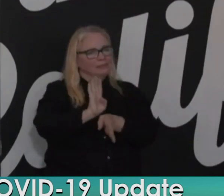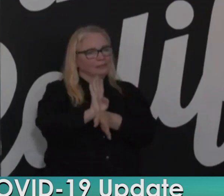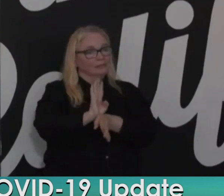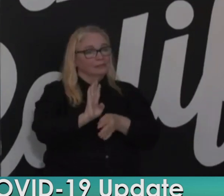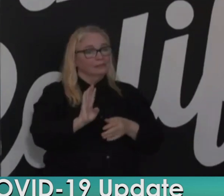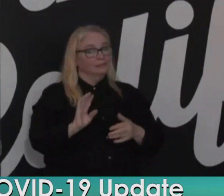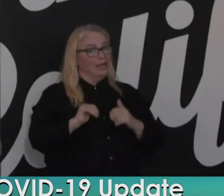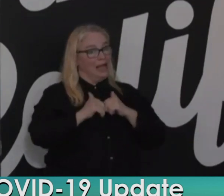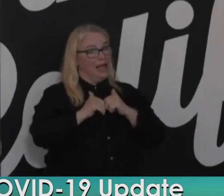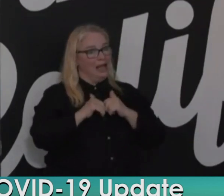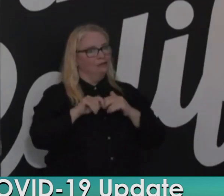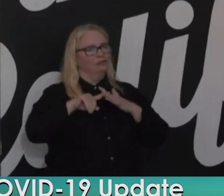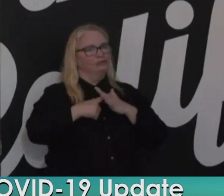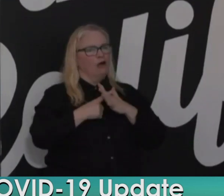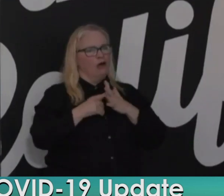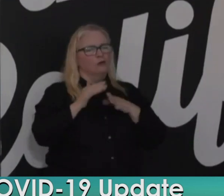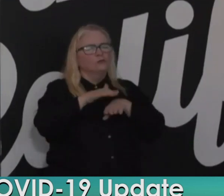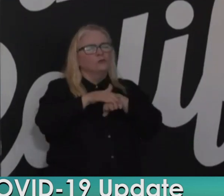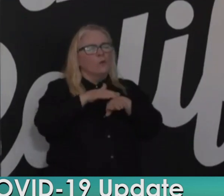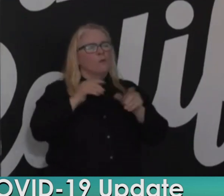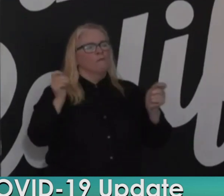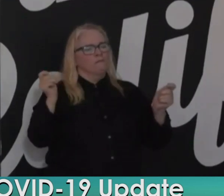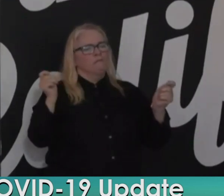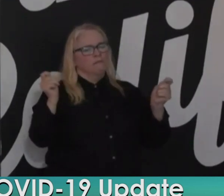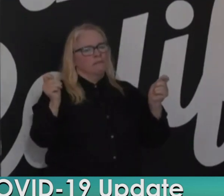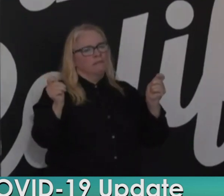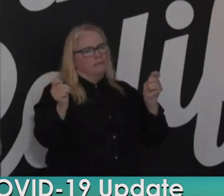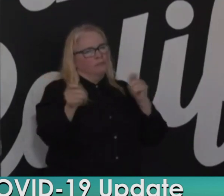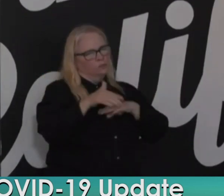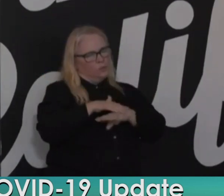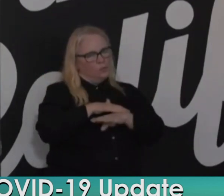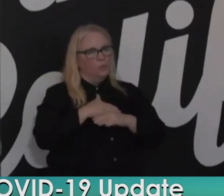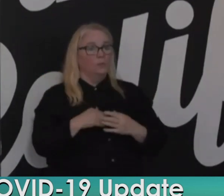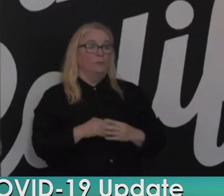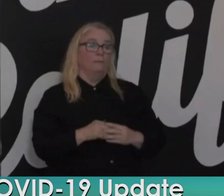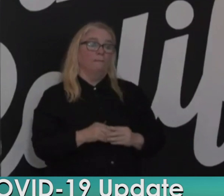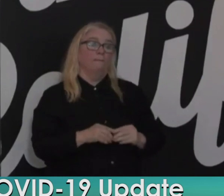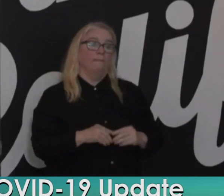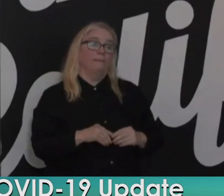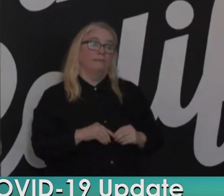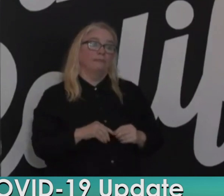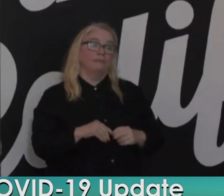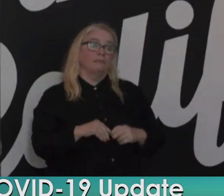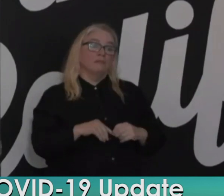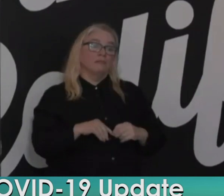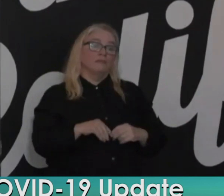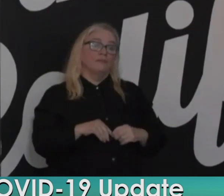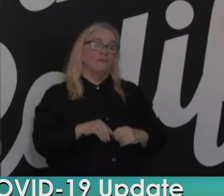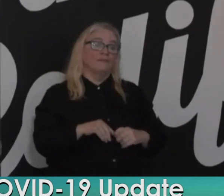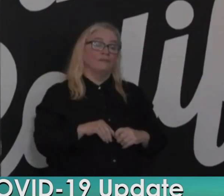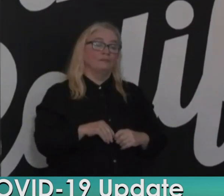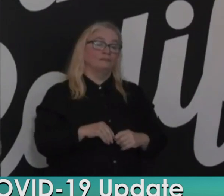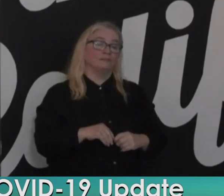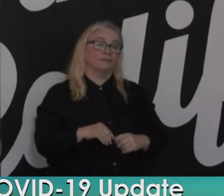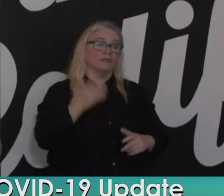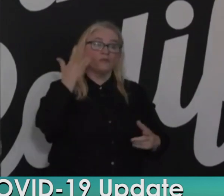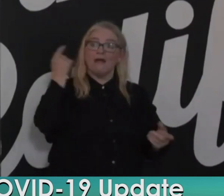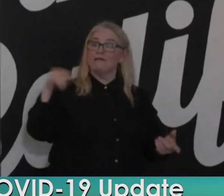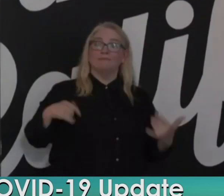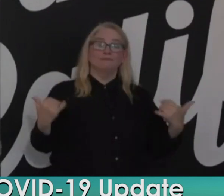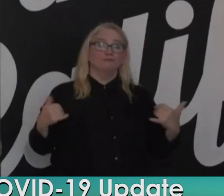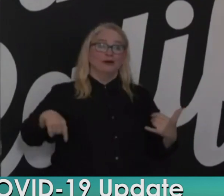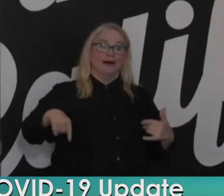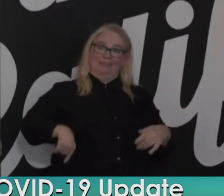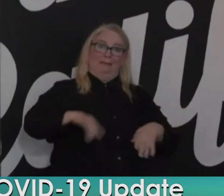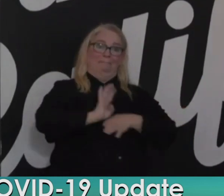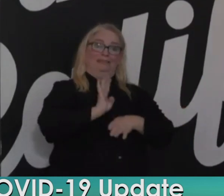with modifications. The spirit that brings us here today is the spirit that defined the opening of this business in